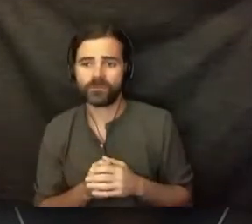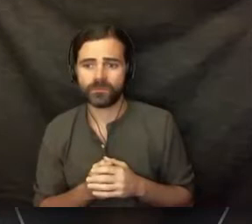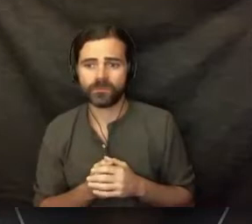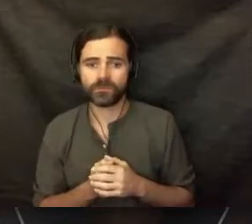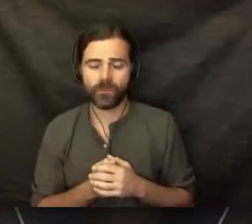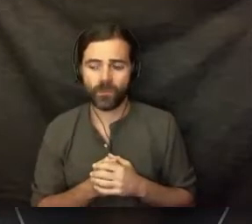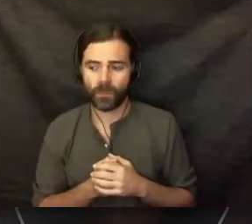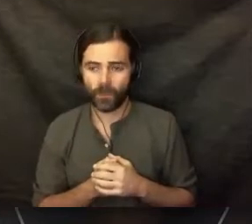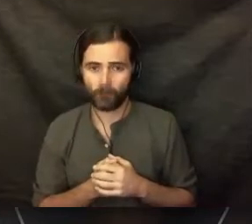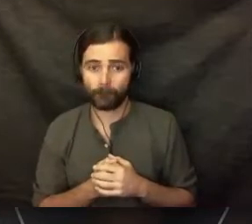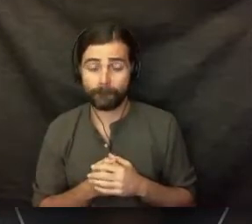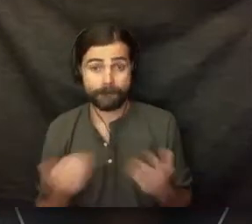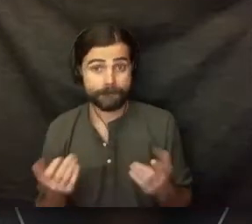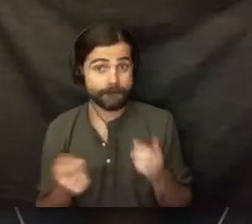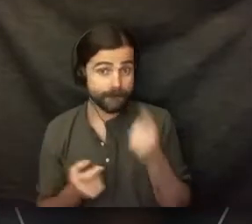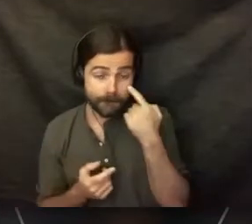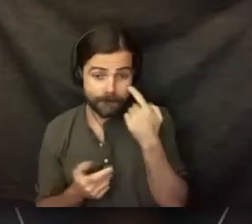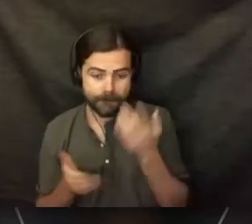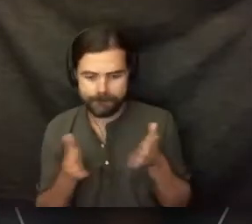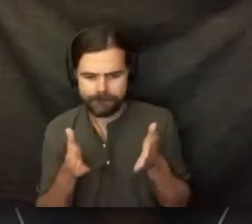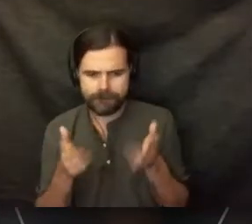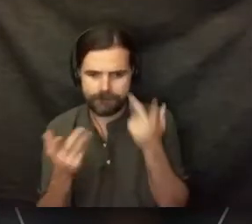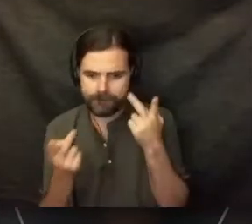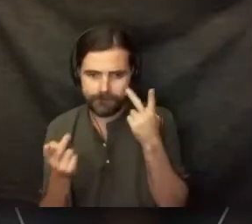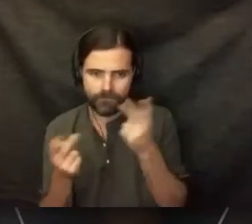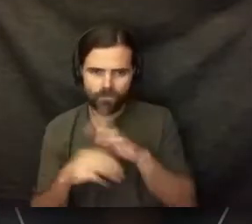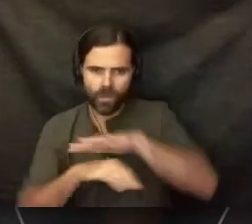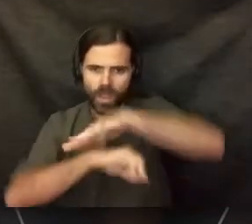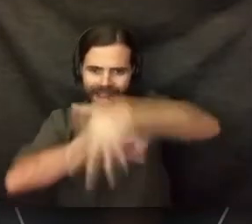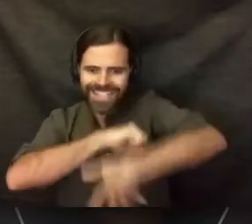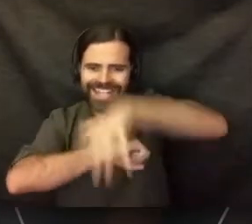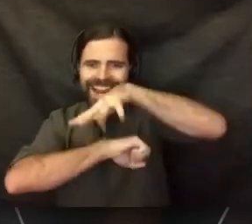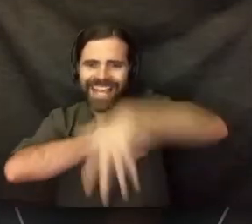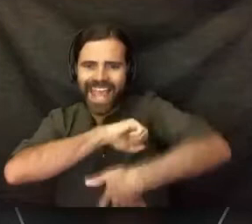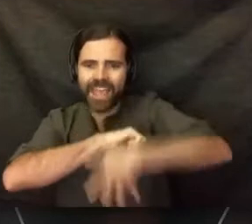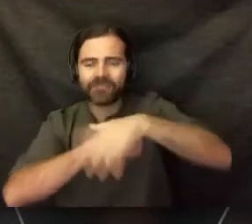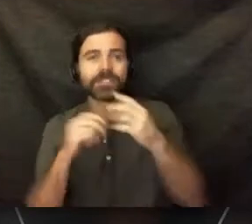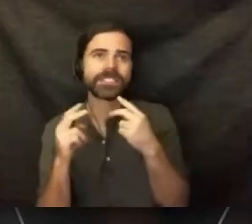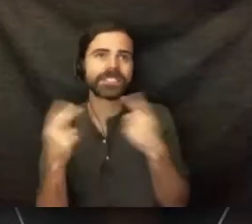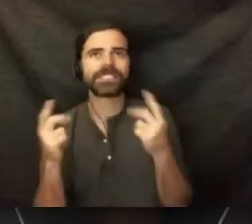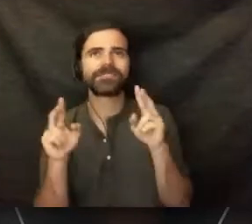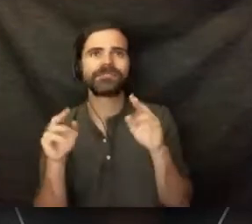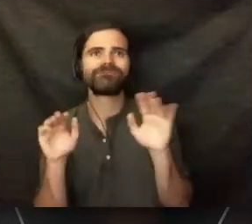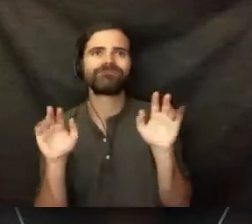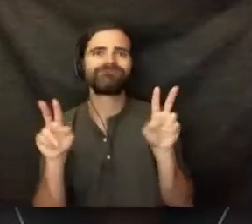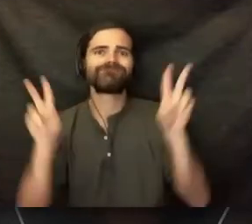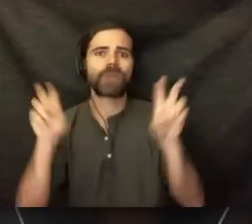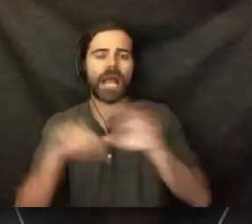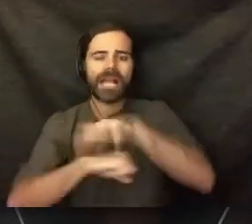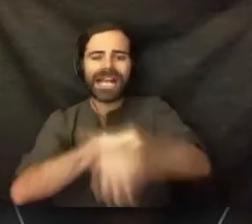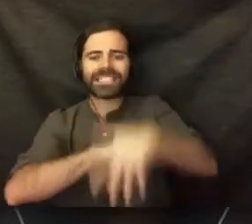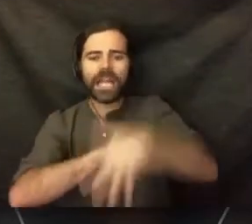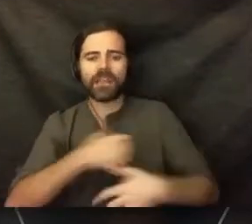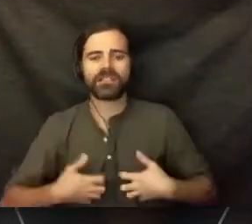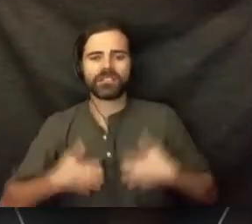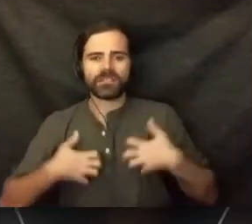And it's driving a suite of cascading risks. These cascading risks manifest in how we live, where we live, the nature of our cities,